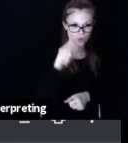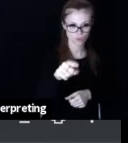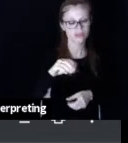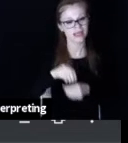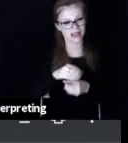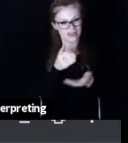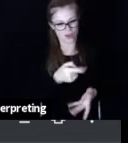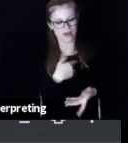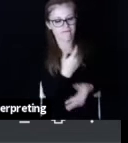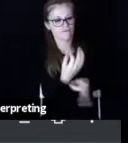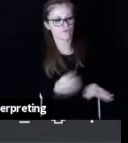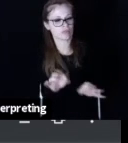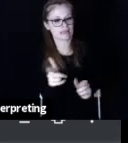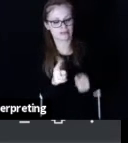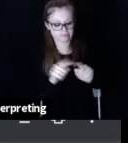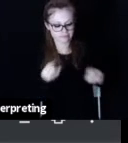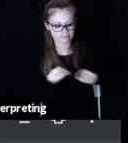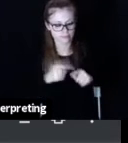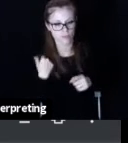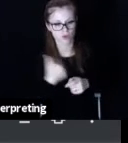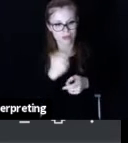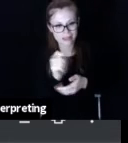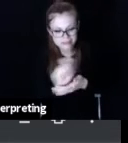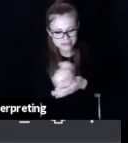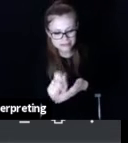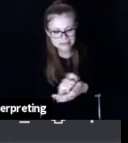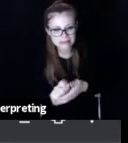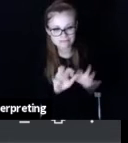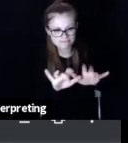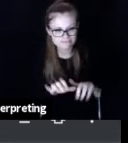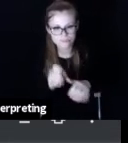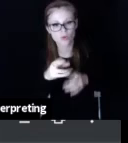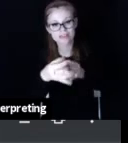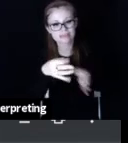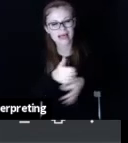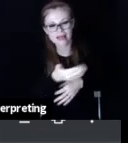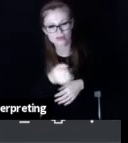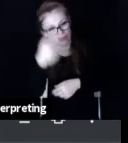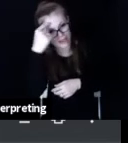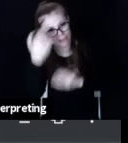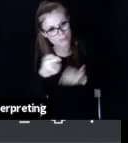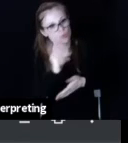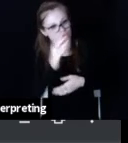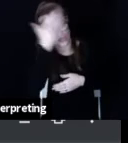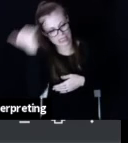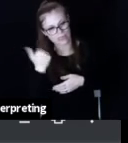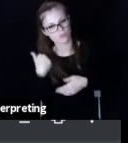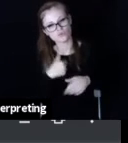free text box for us to write down or explain anything that you think you might forget.